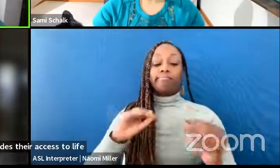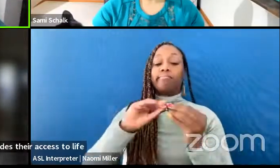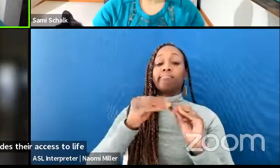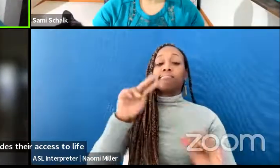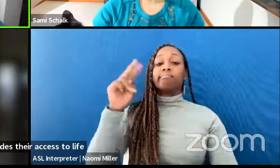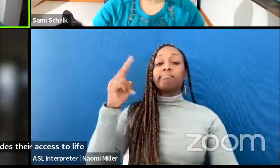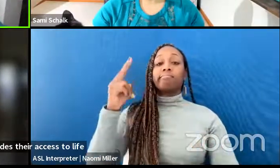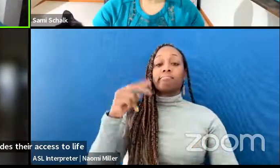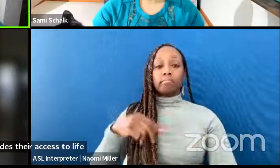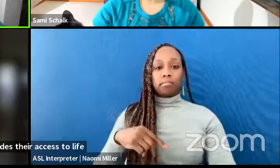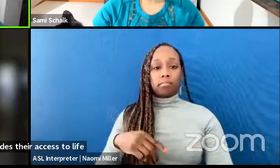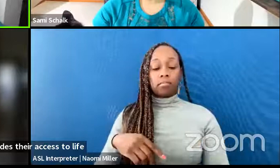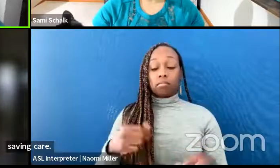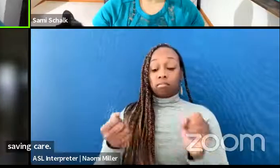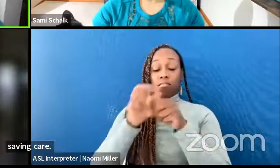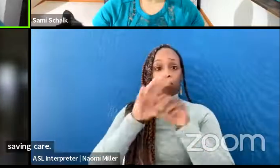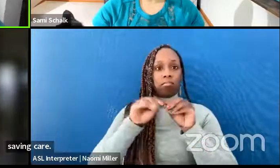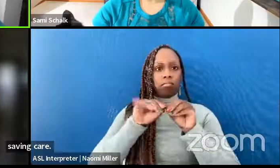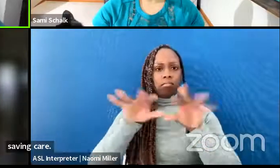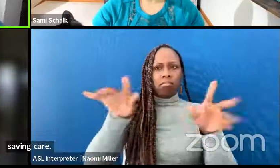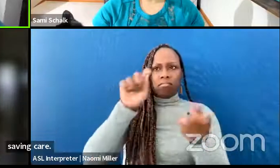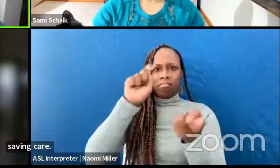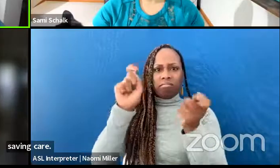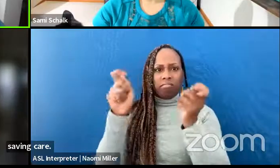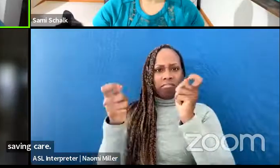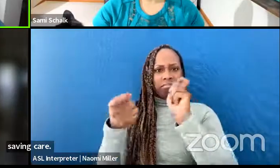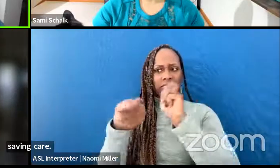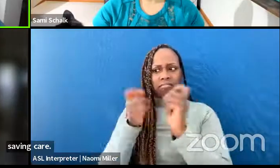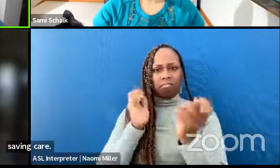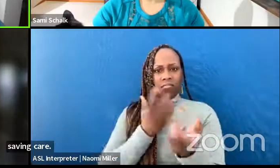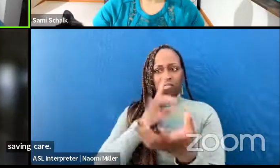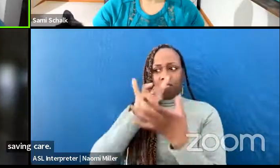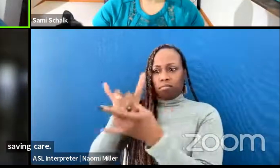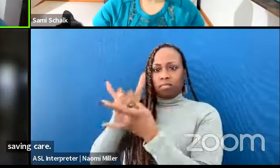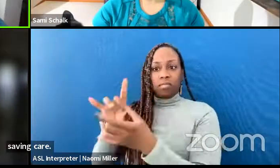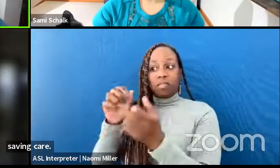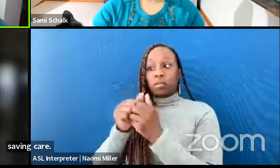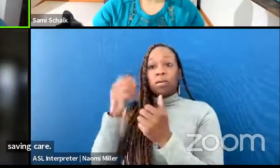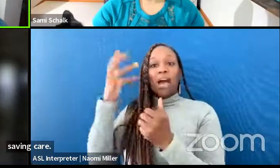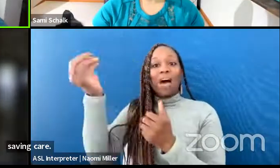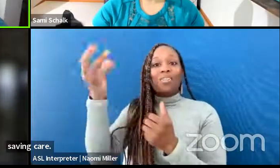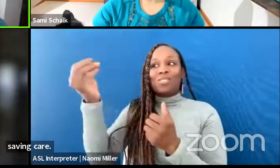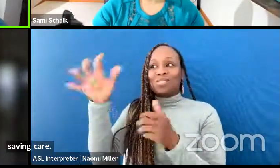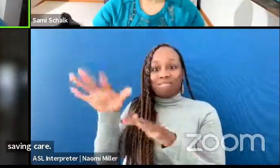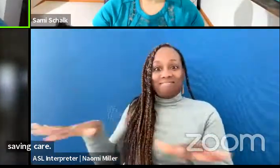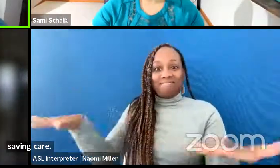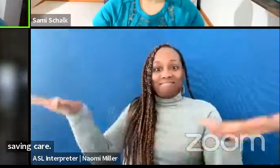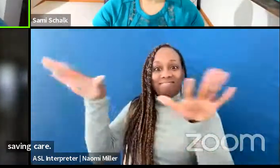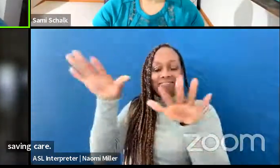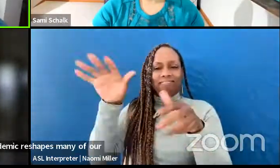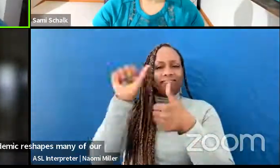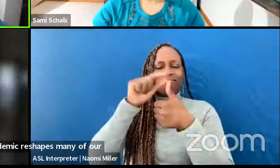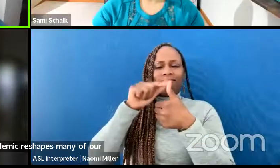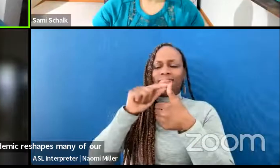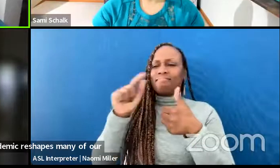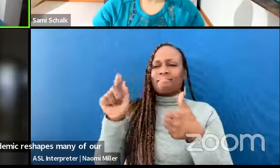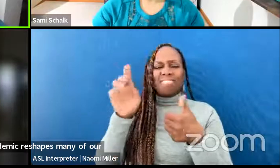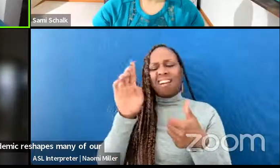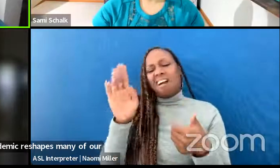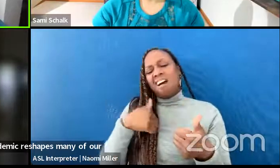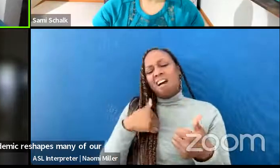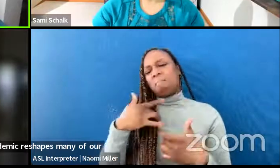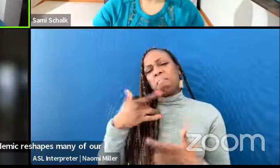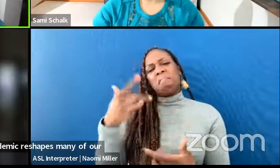As the pandemic reshapes many of our relationships with outdoor spaces, A, never an outdoor kid and